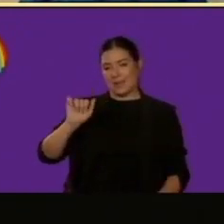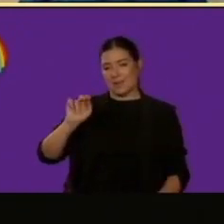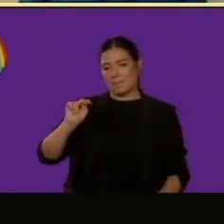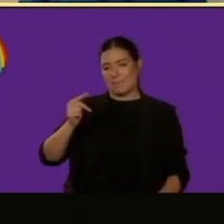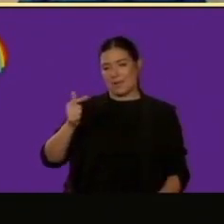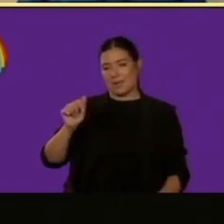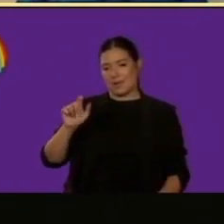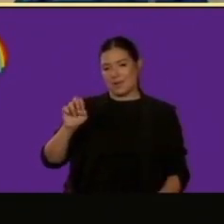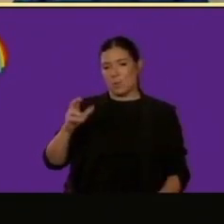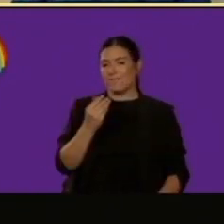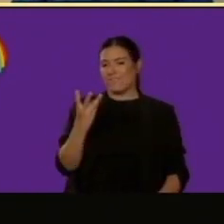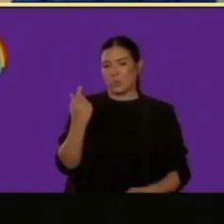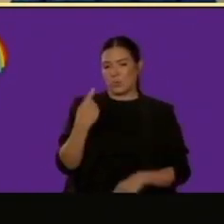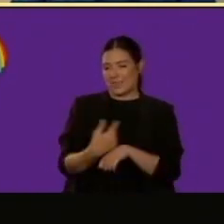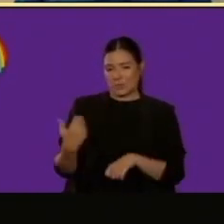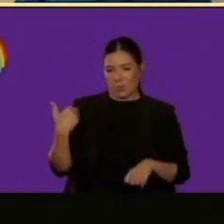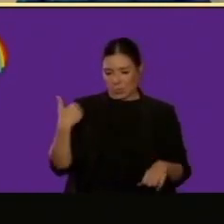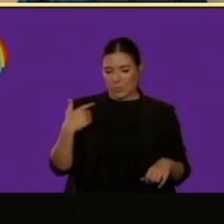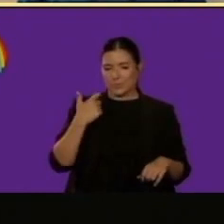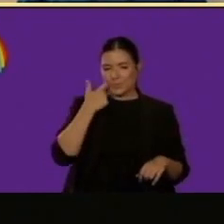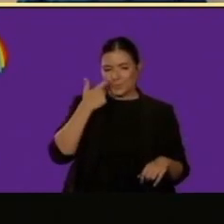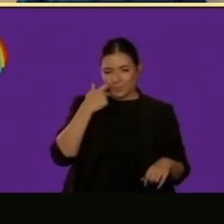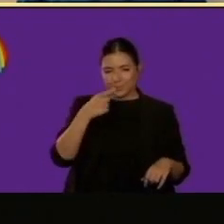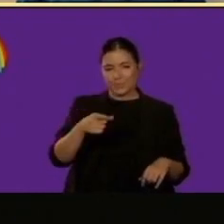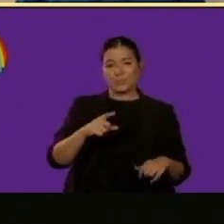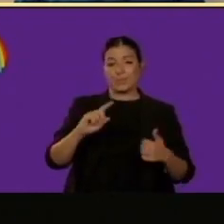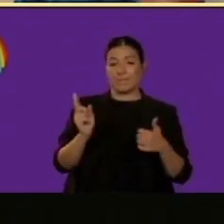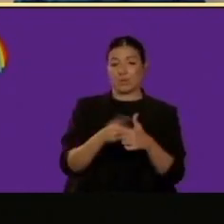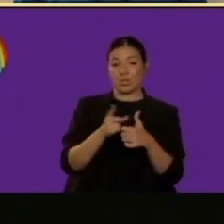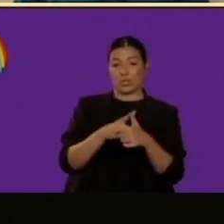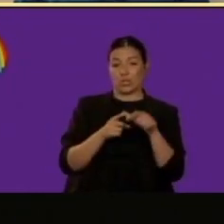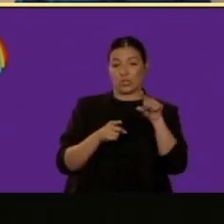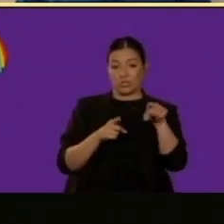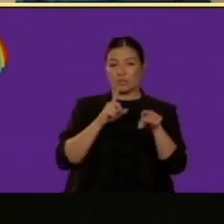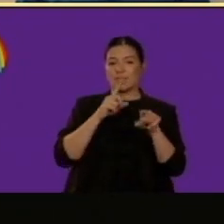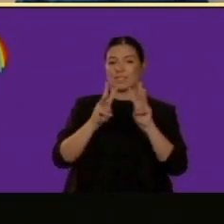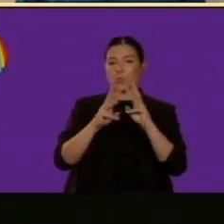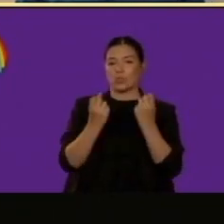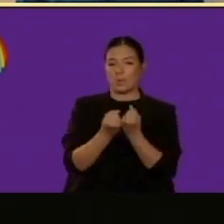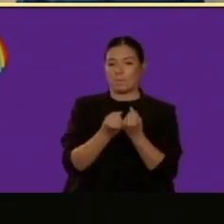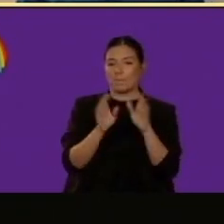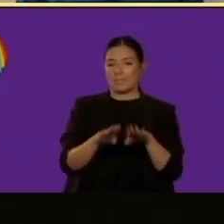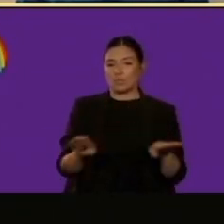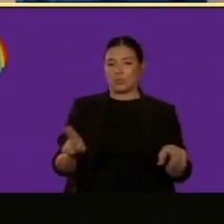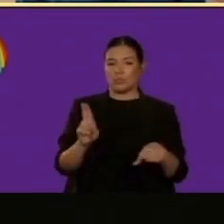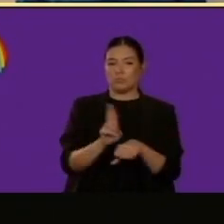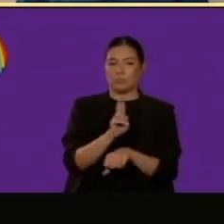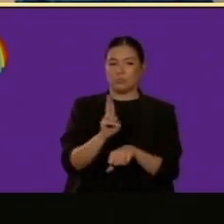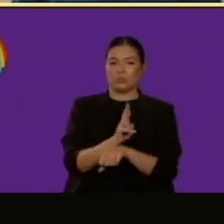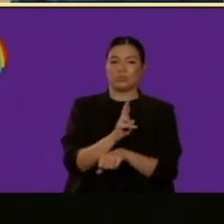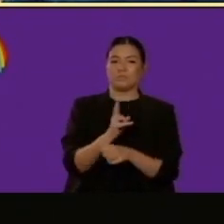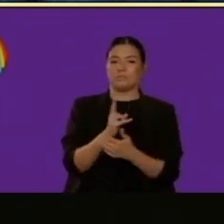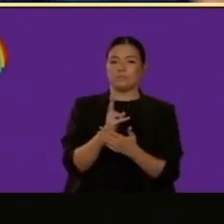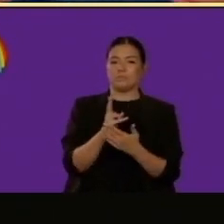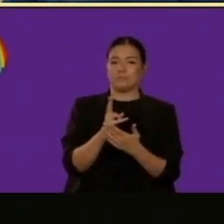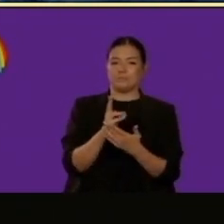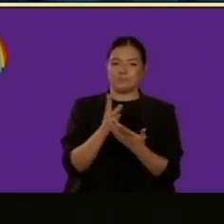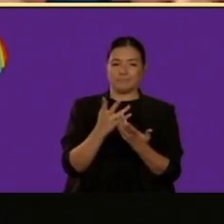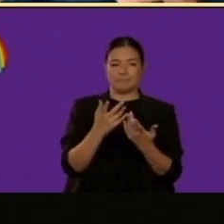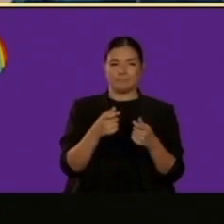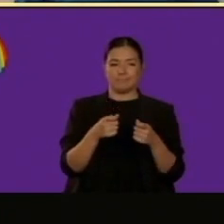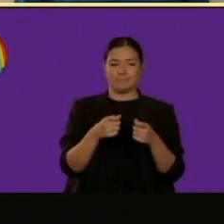in cooperation, they chose the instrument they wanted to create, and they built it with Scratch and with making